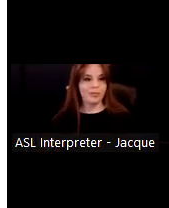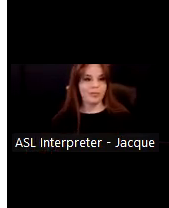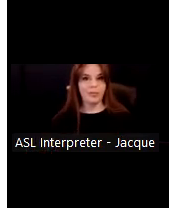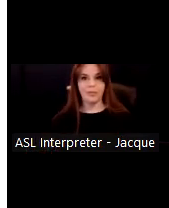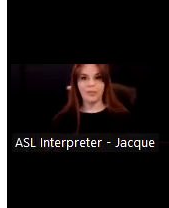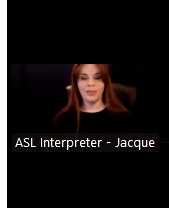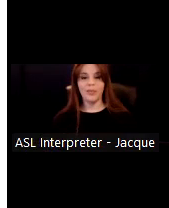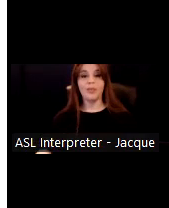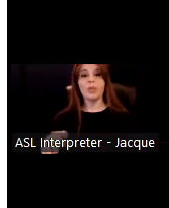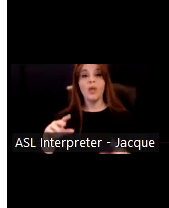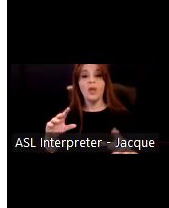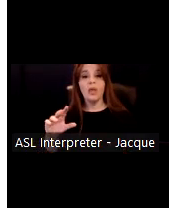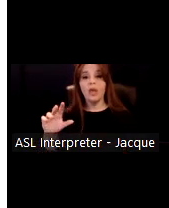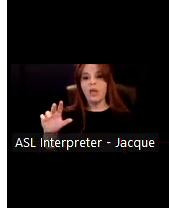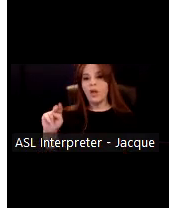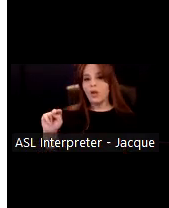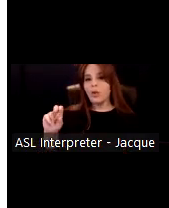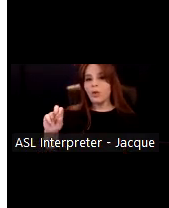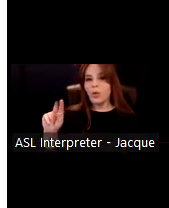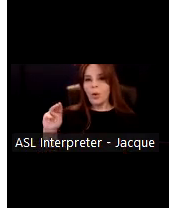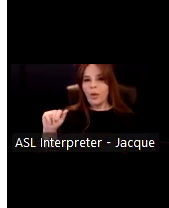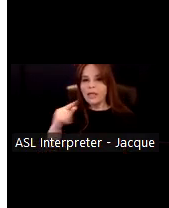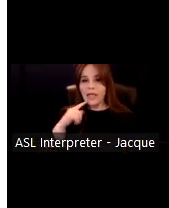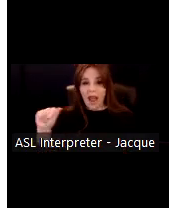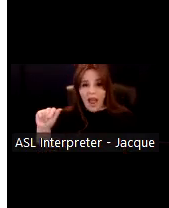Perfect. And Anna, I see your hand up.